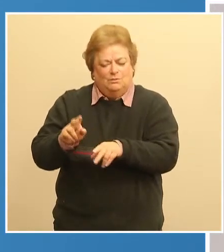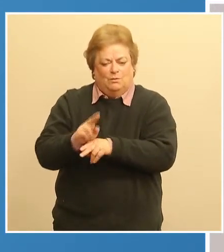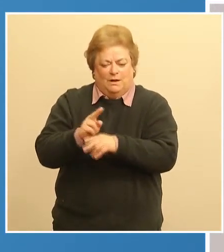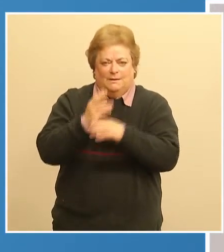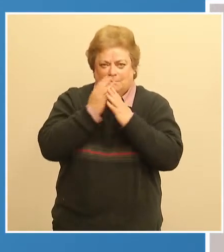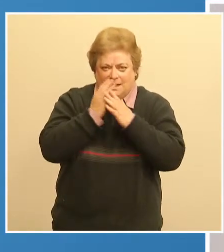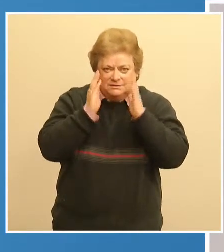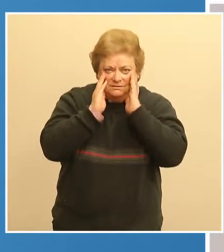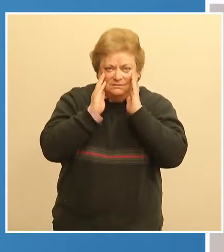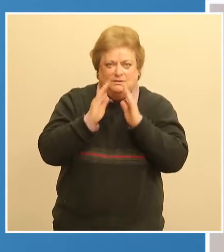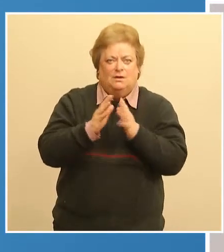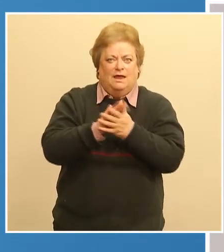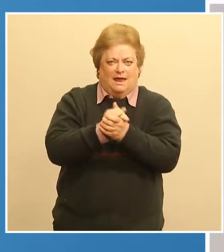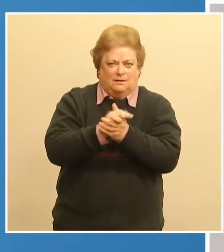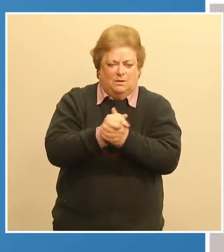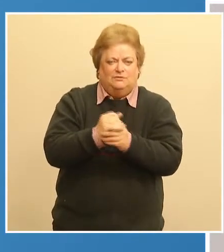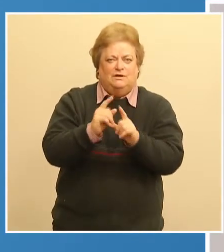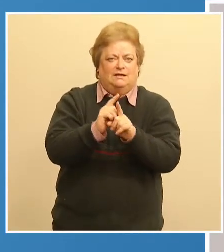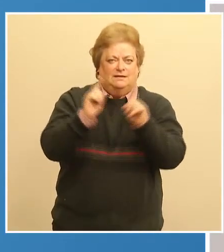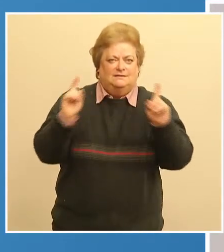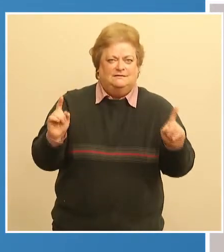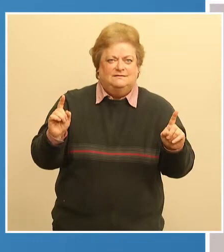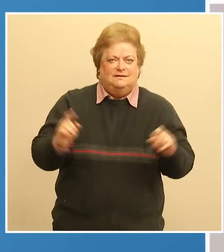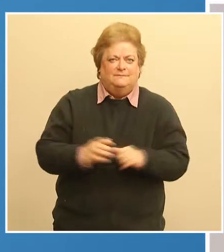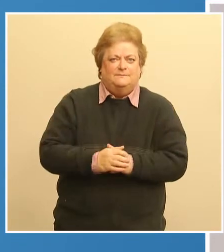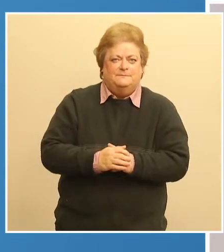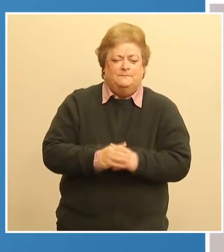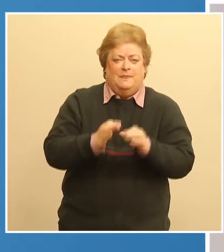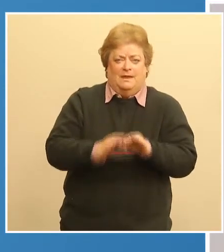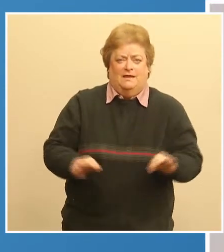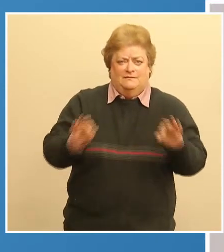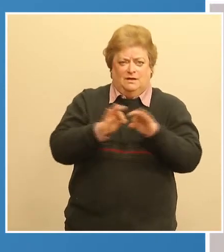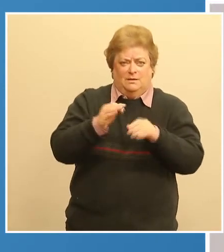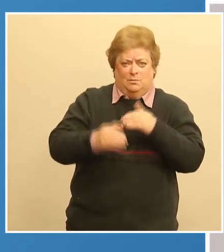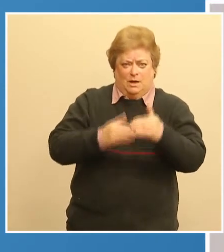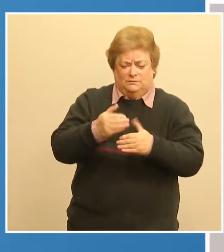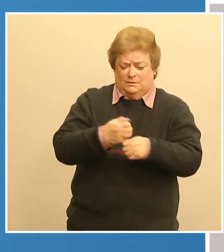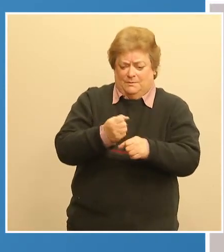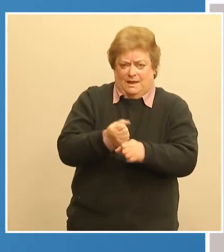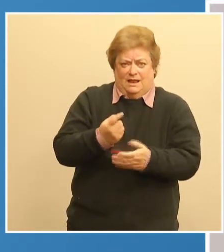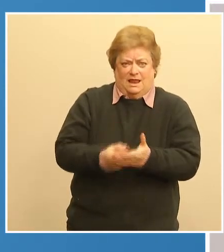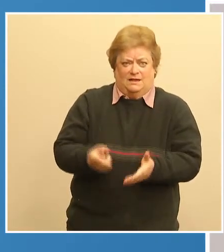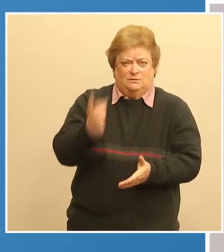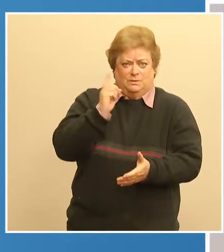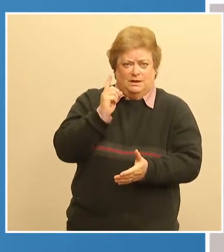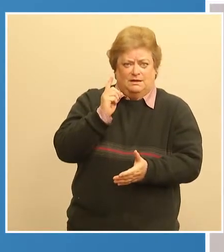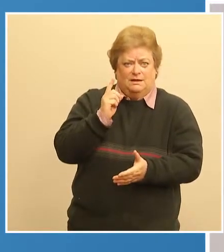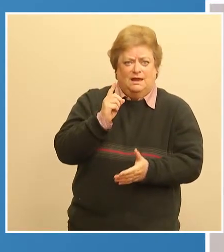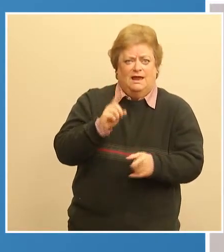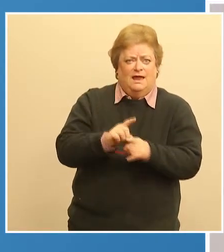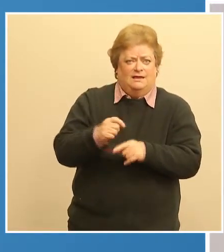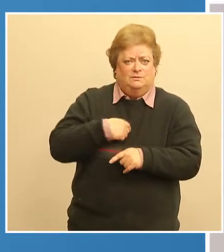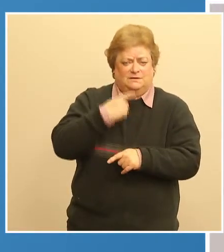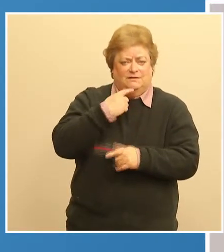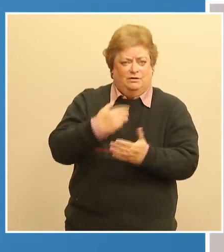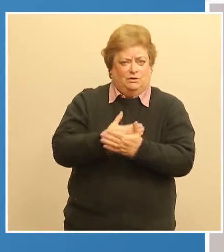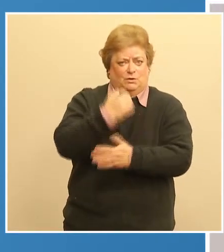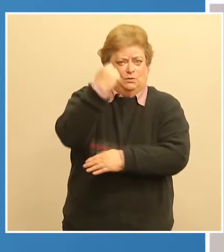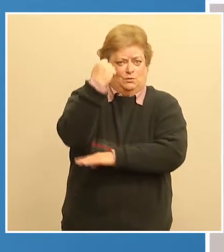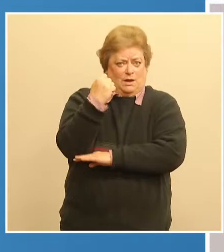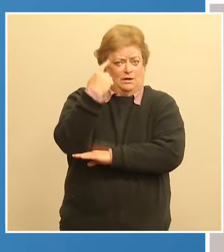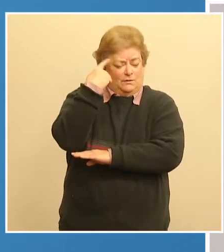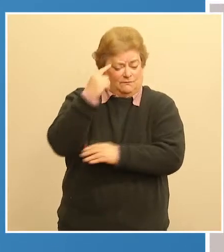hands, and doing physical distancing. Significant progress was made last week as we set a new record for